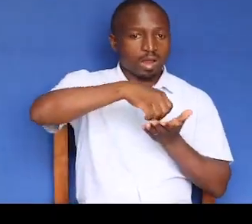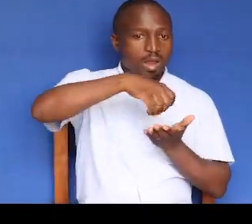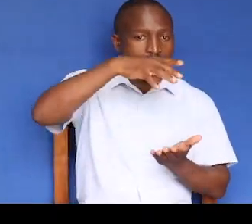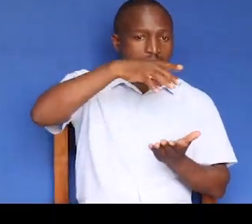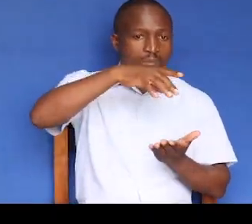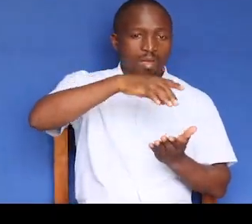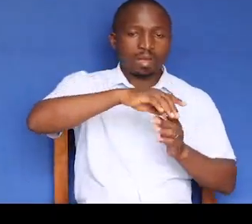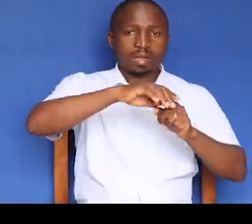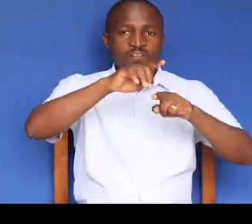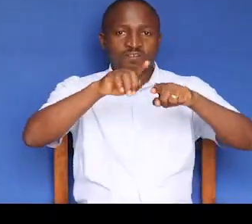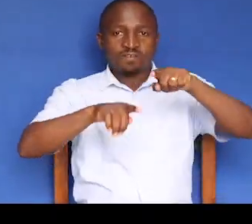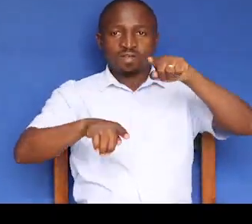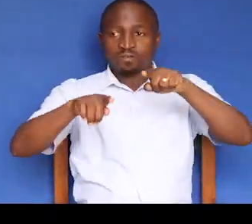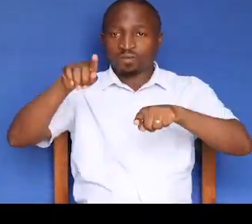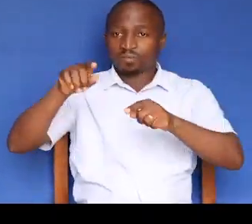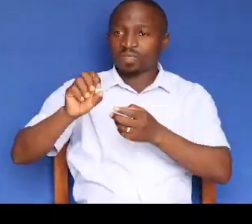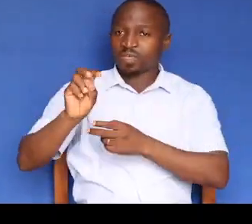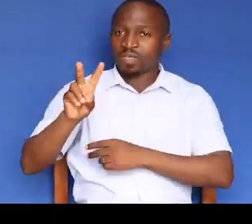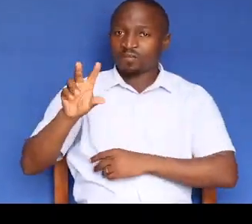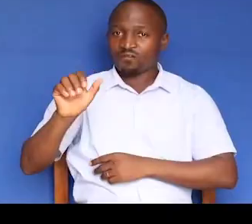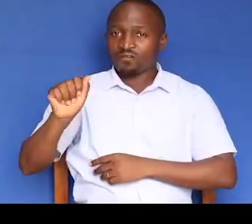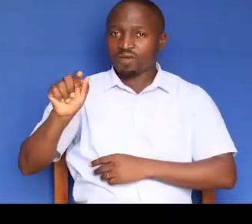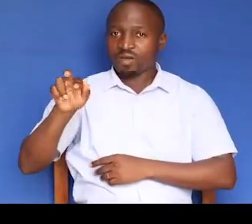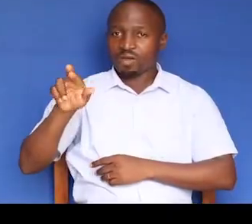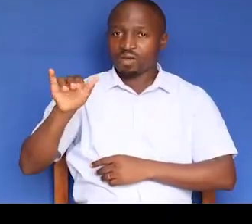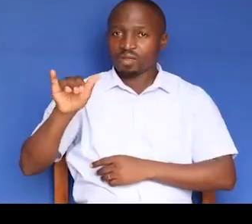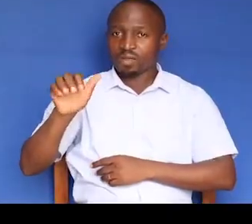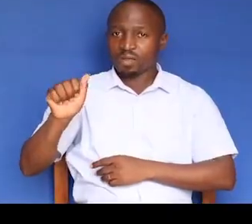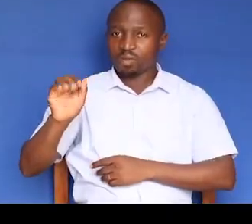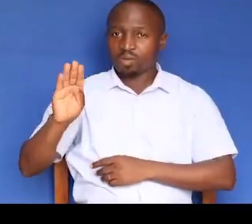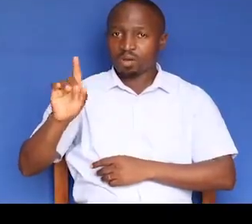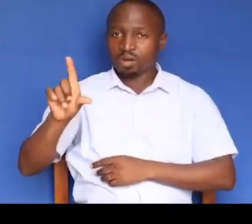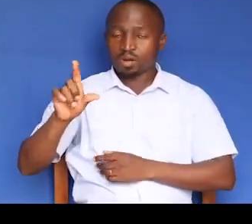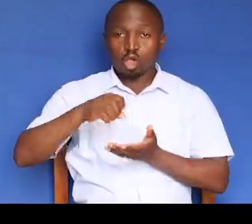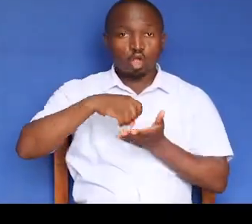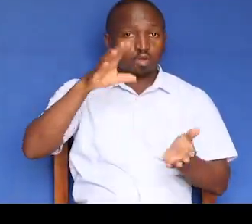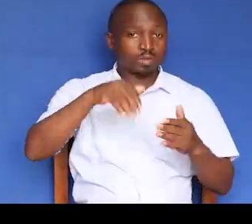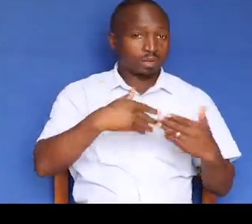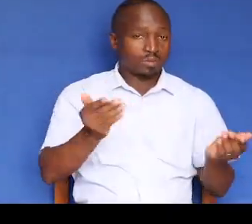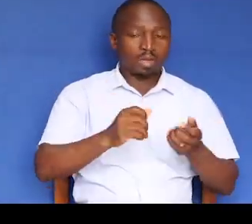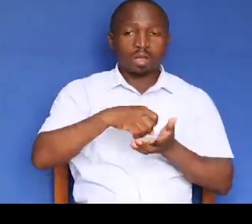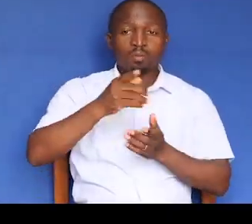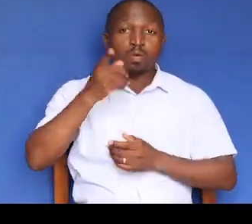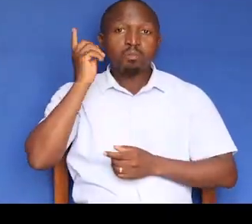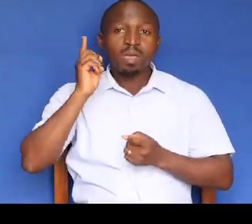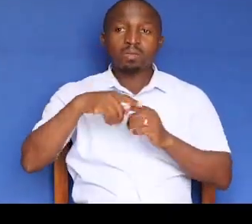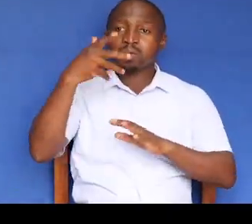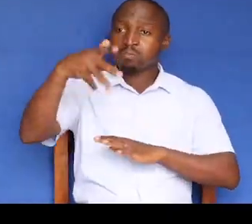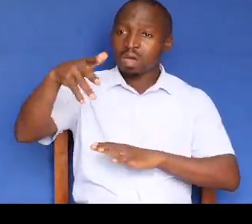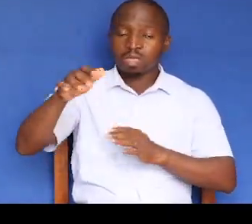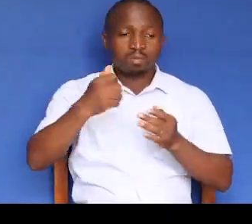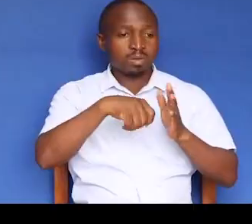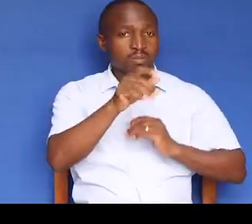cost. Cost of material, cost of paying labor, cost of electricity, water